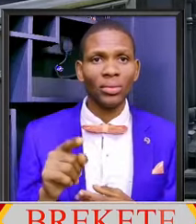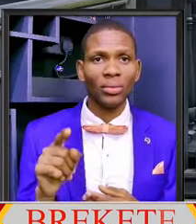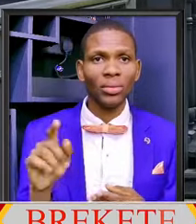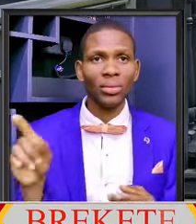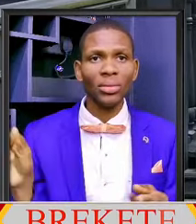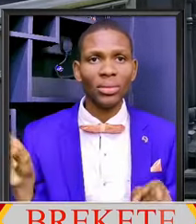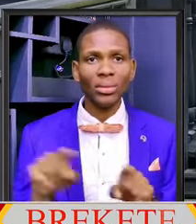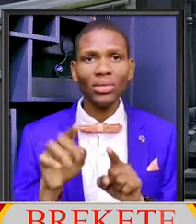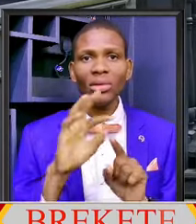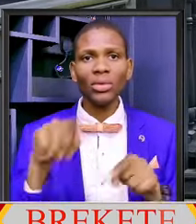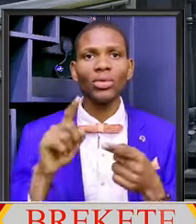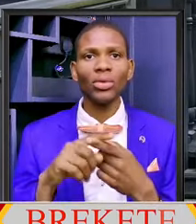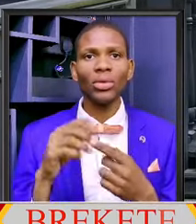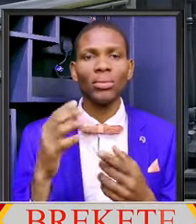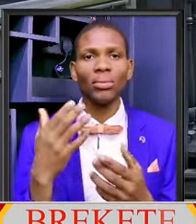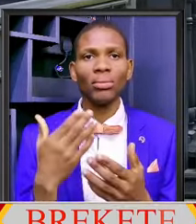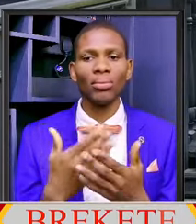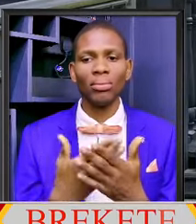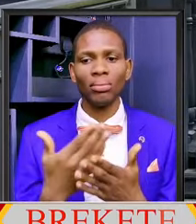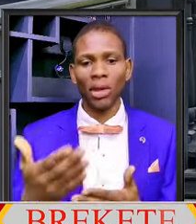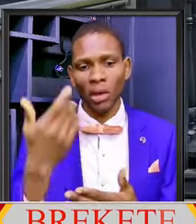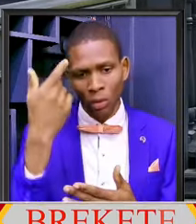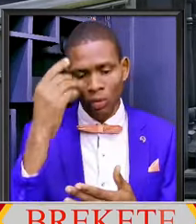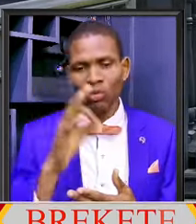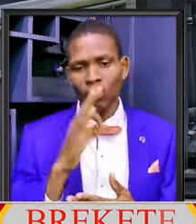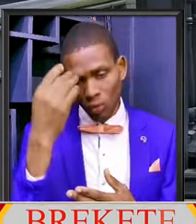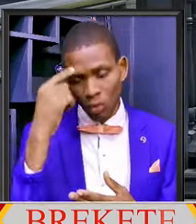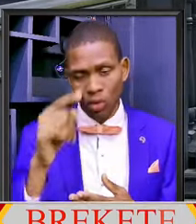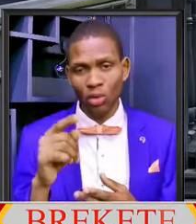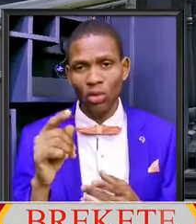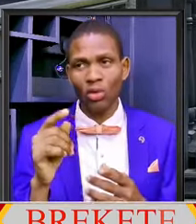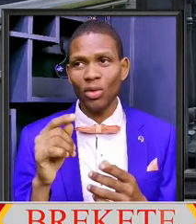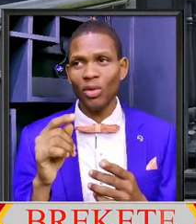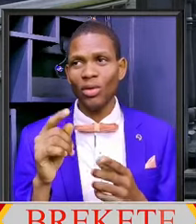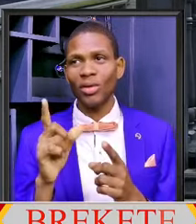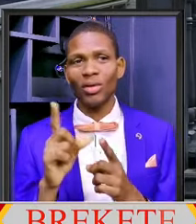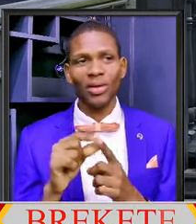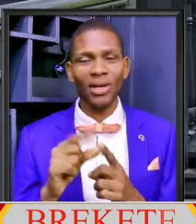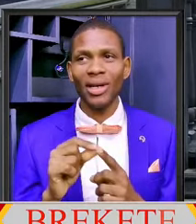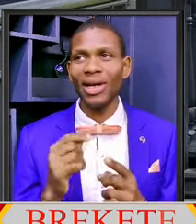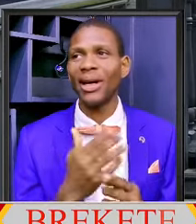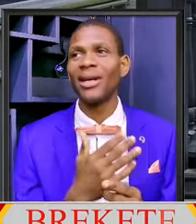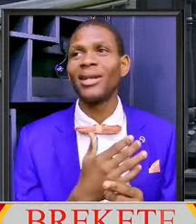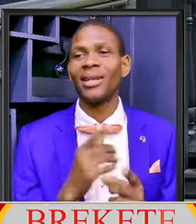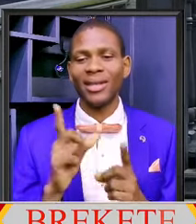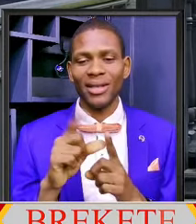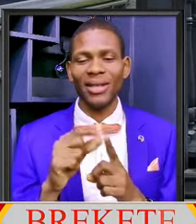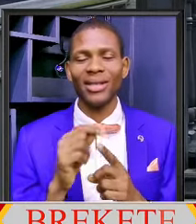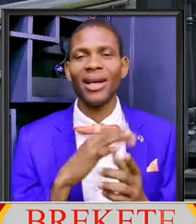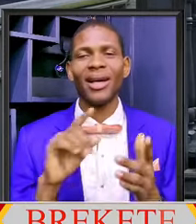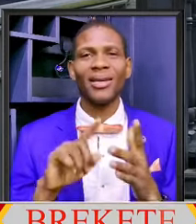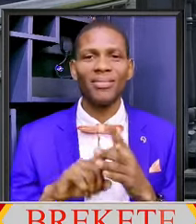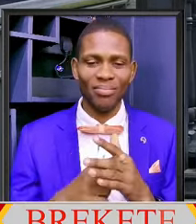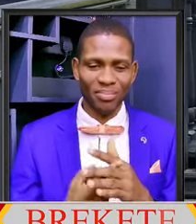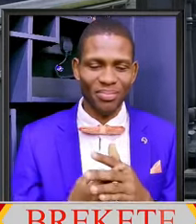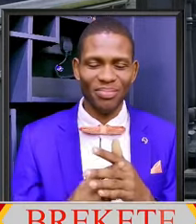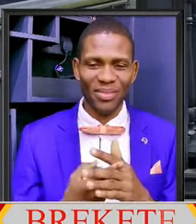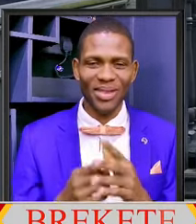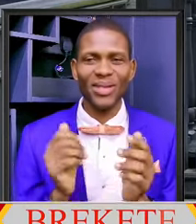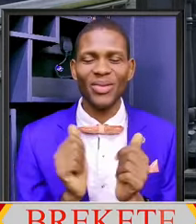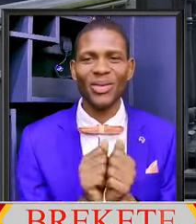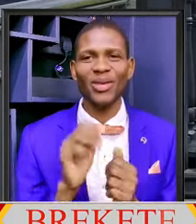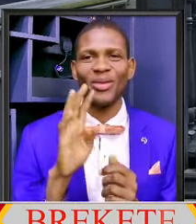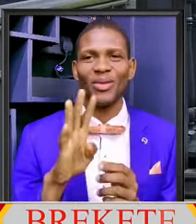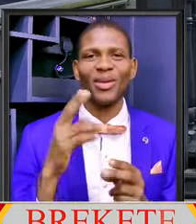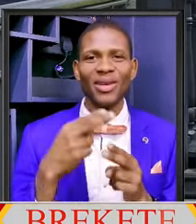go buy food for you, yes, sir. Rice with 4 eggs. Yes, sir. Rice and beans. Rice and beans with 4 eggs.